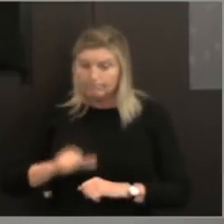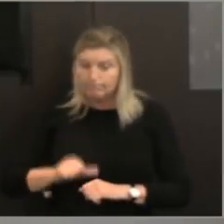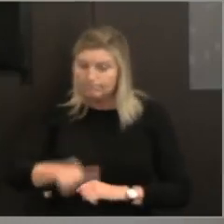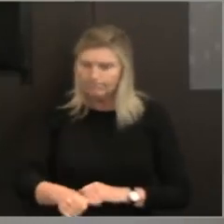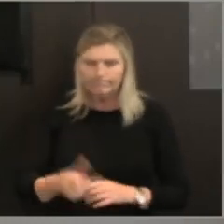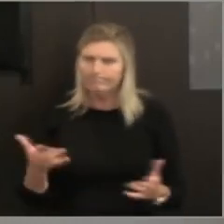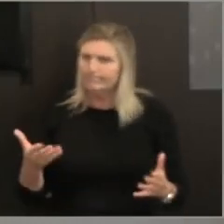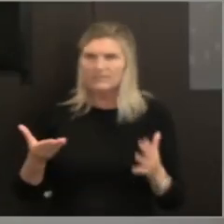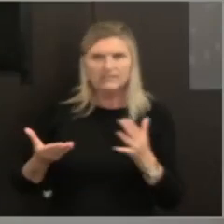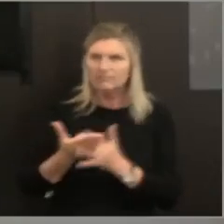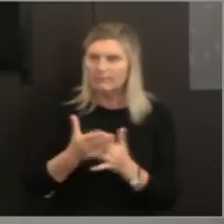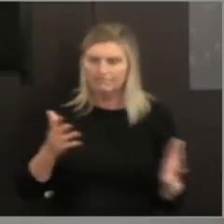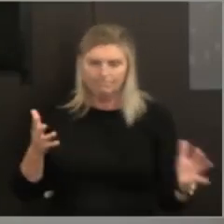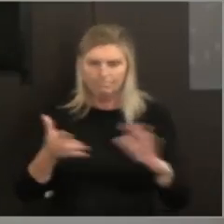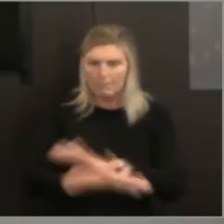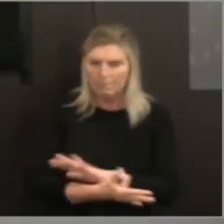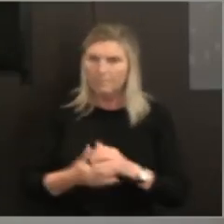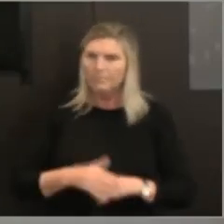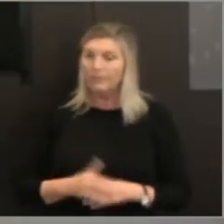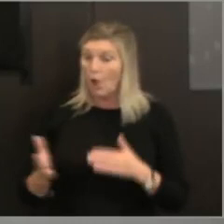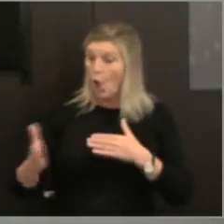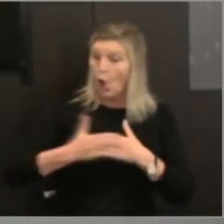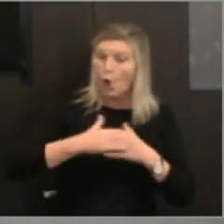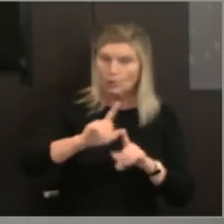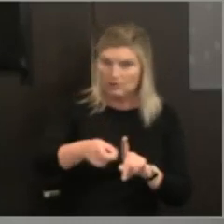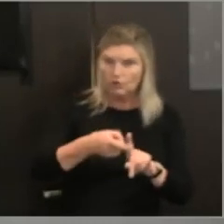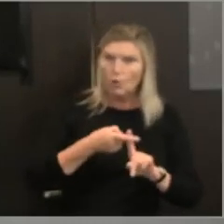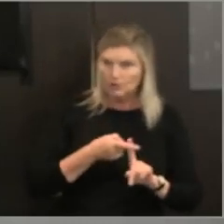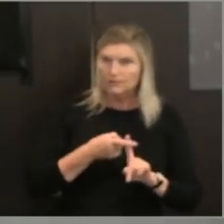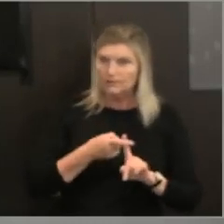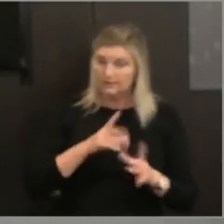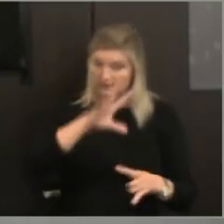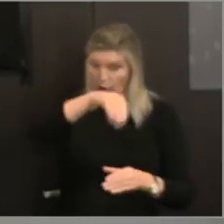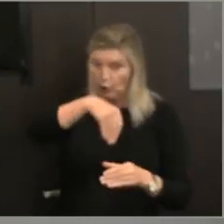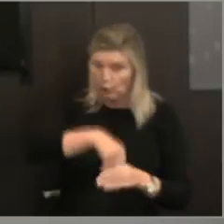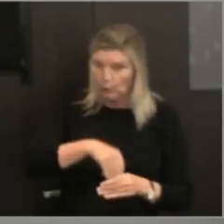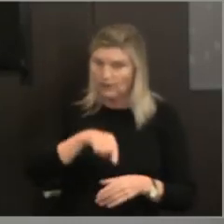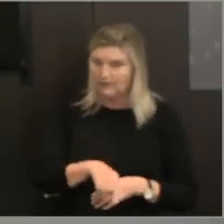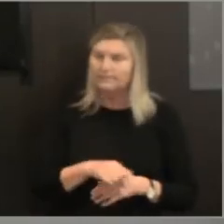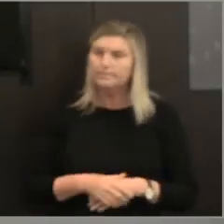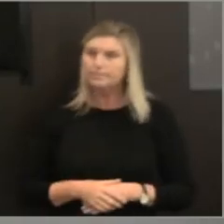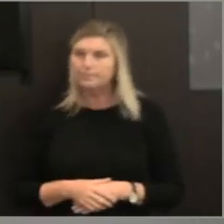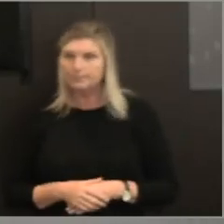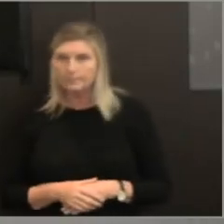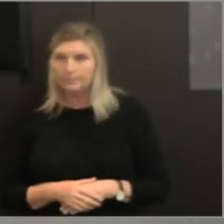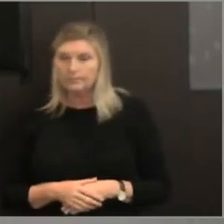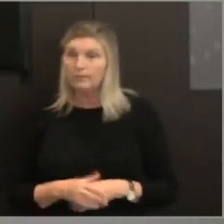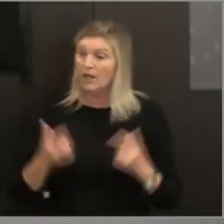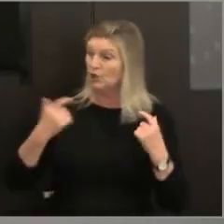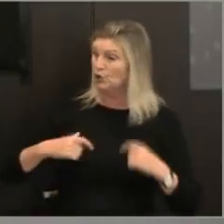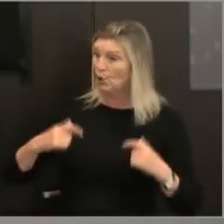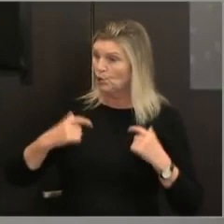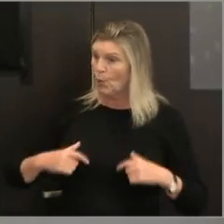the next. Closed adoptions is referenced in the statement of Allison. Social welfare